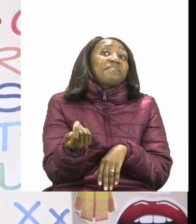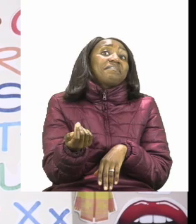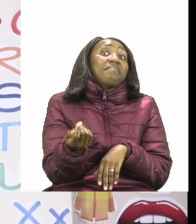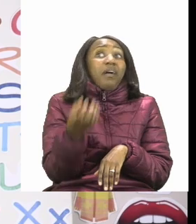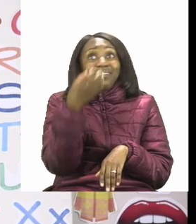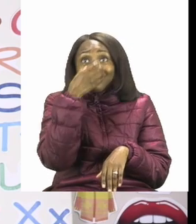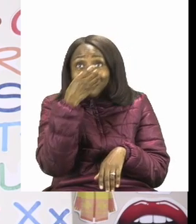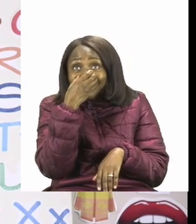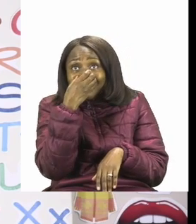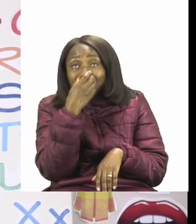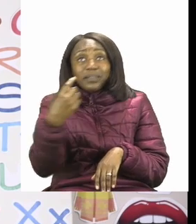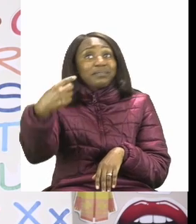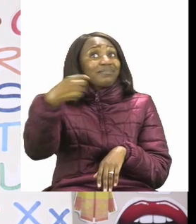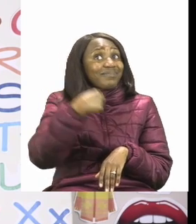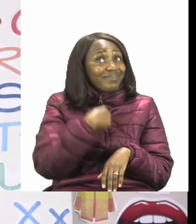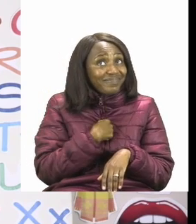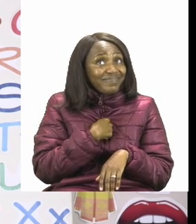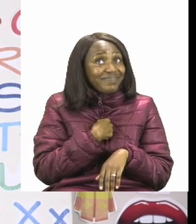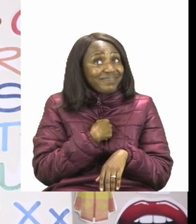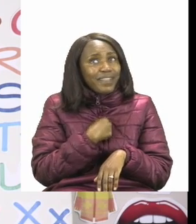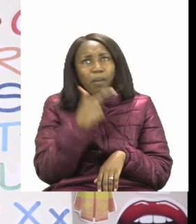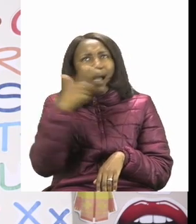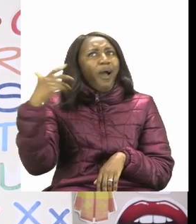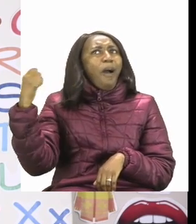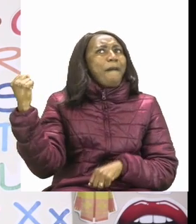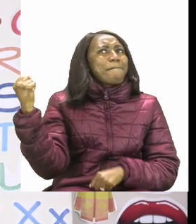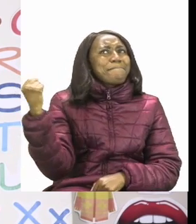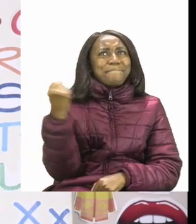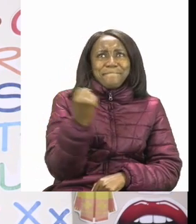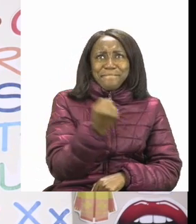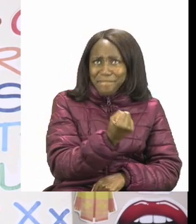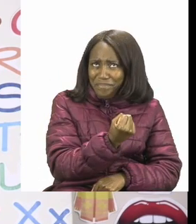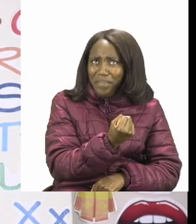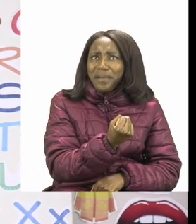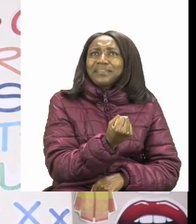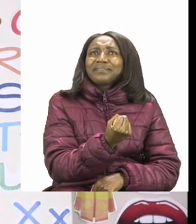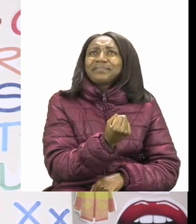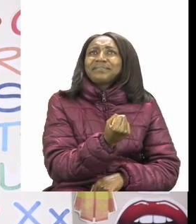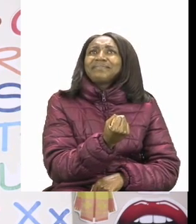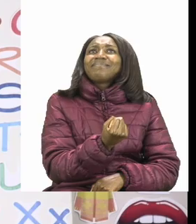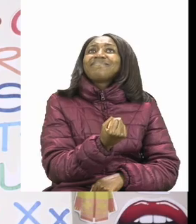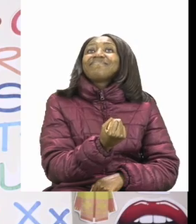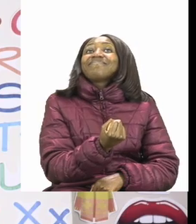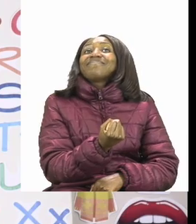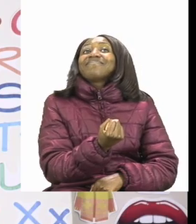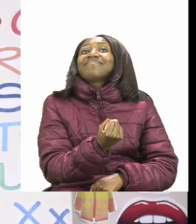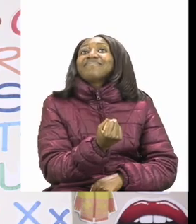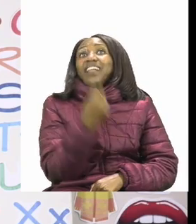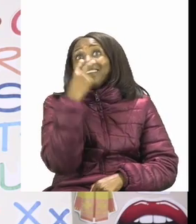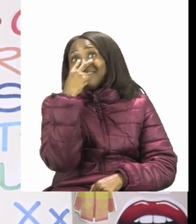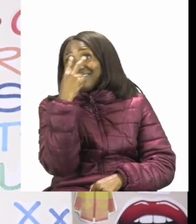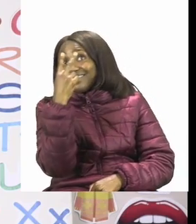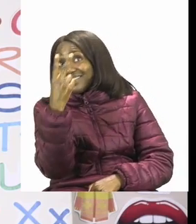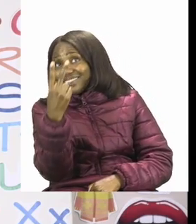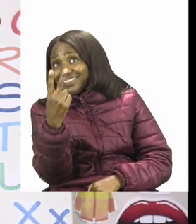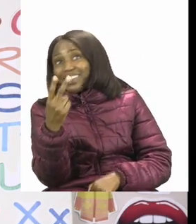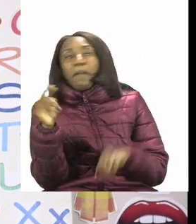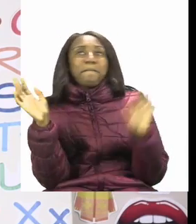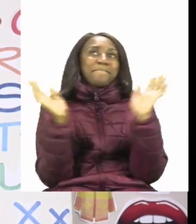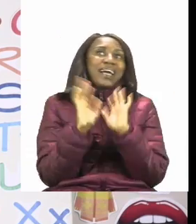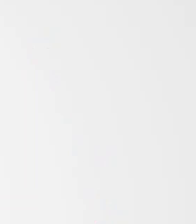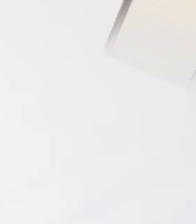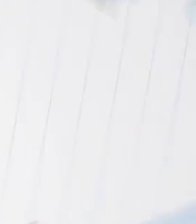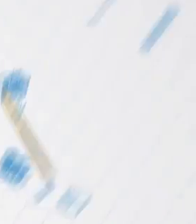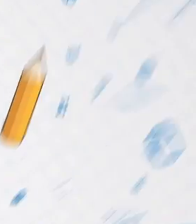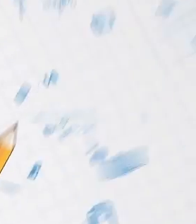Sashi and I, thank you so much for joining us and we will see you next time. Goodbye.